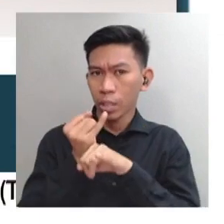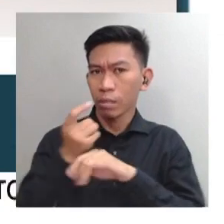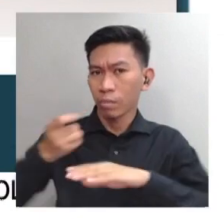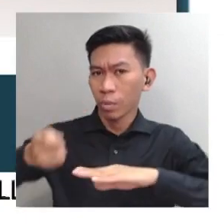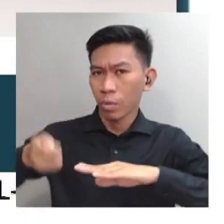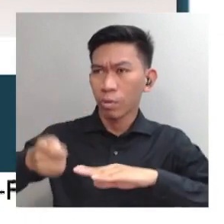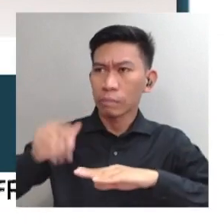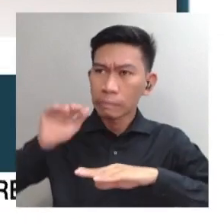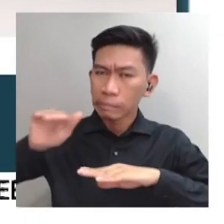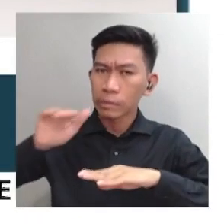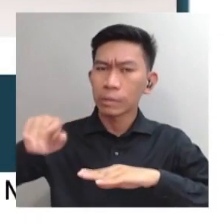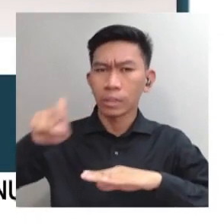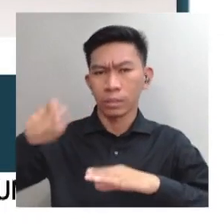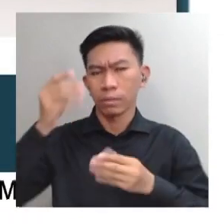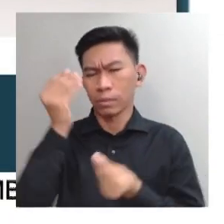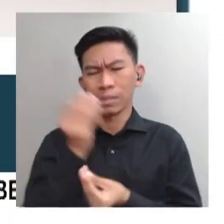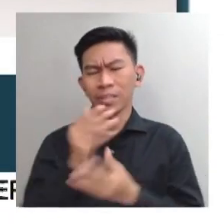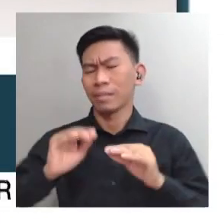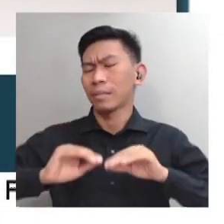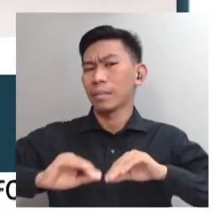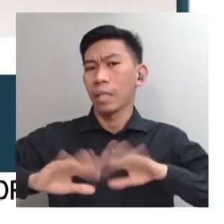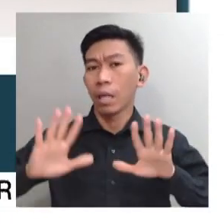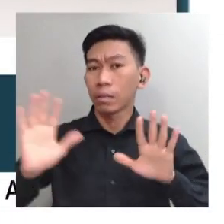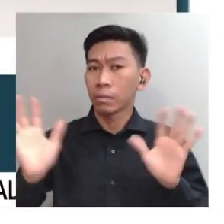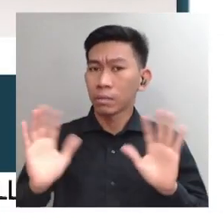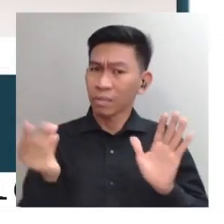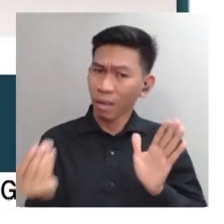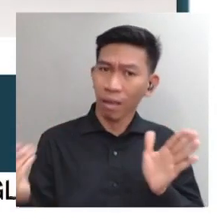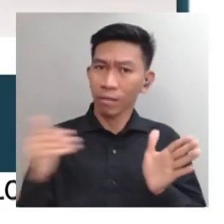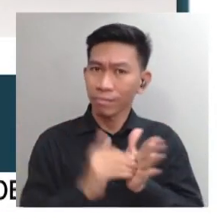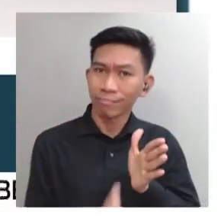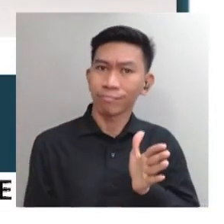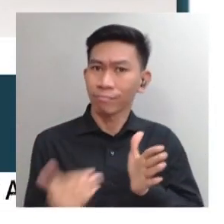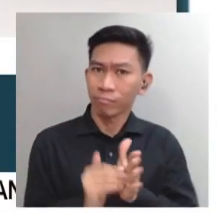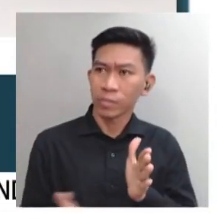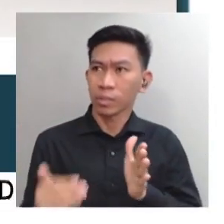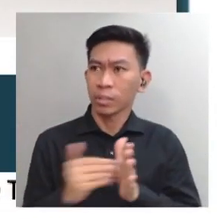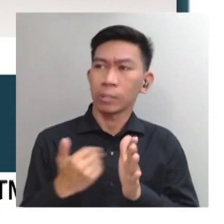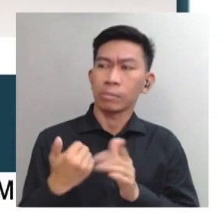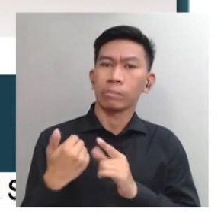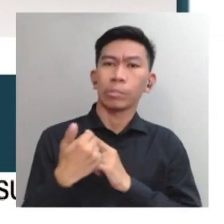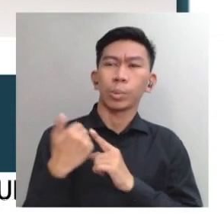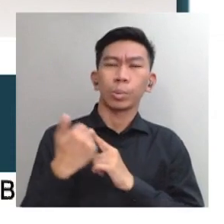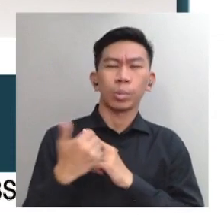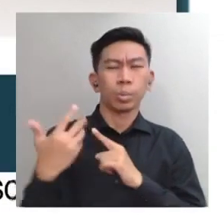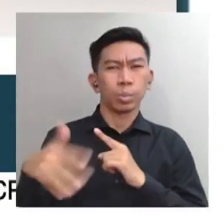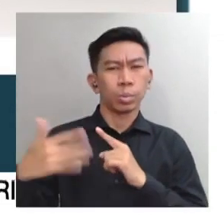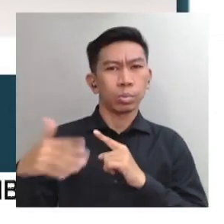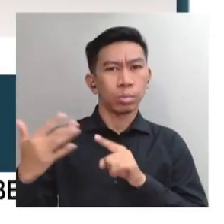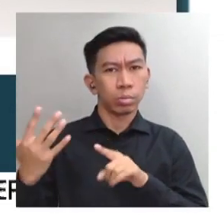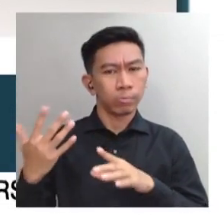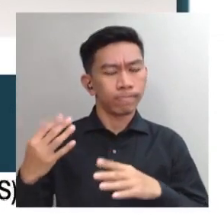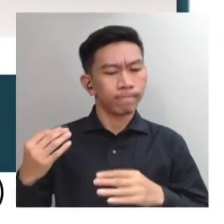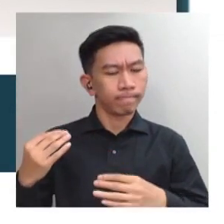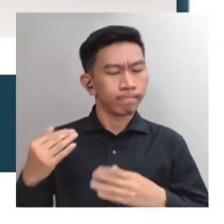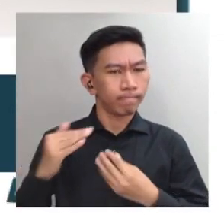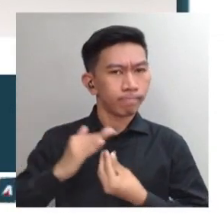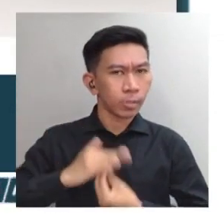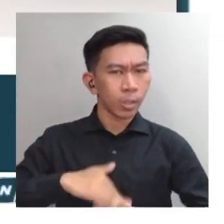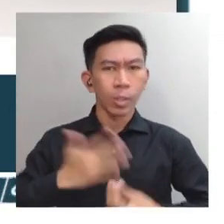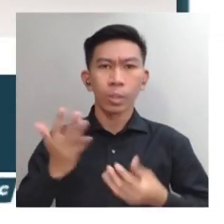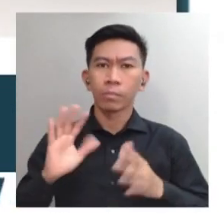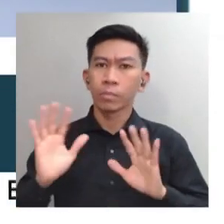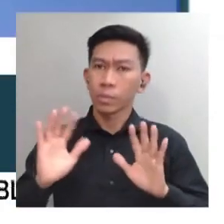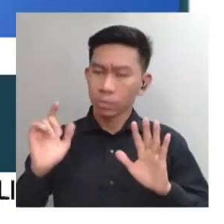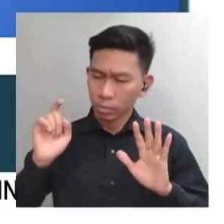kailangan marinig ito eh. Kasi ayaw nating maulit yung tuloy-tuloy na panlalakot. At basically ito ay ayaw nating sikilin yung pag-uunyo